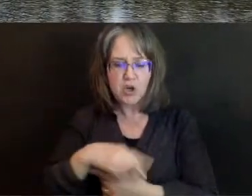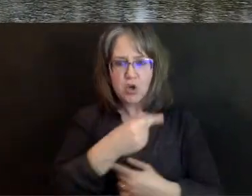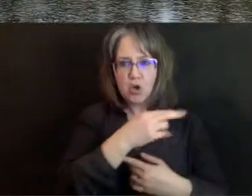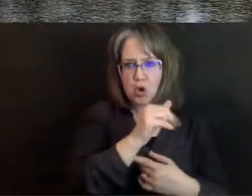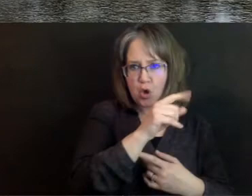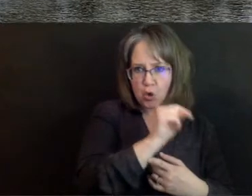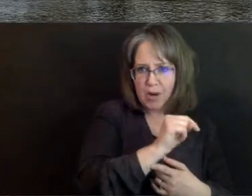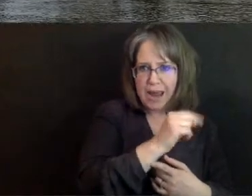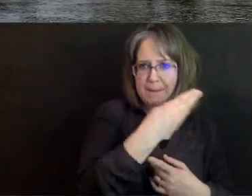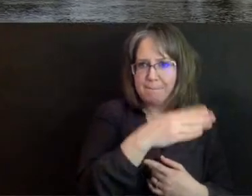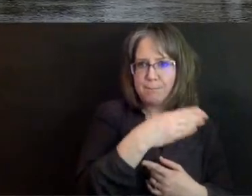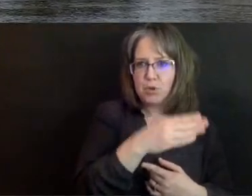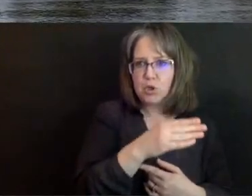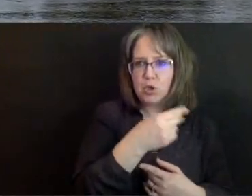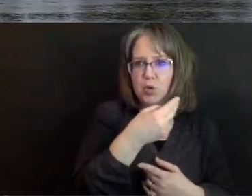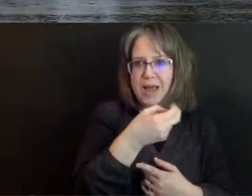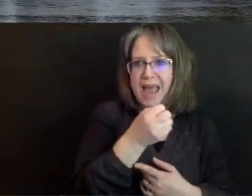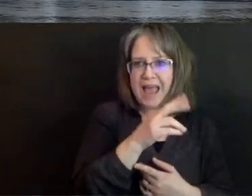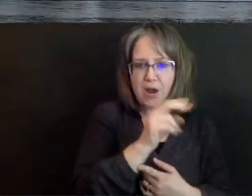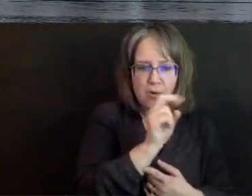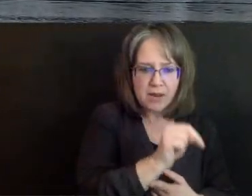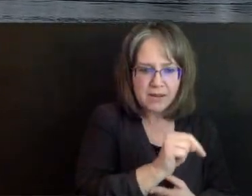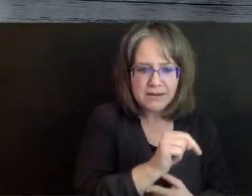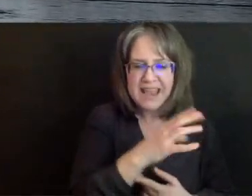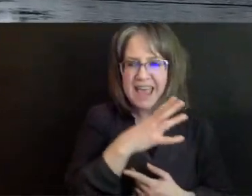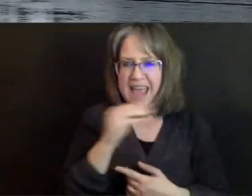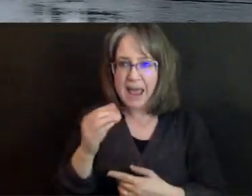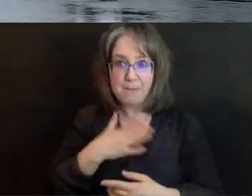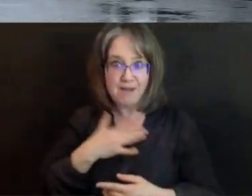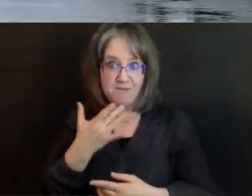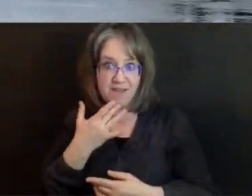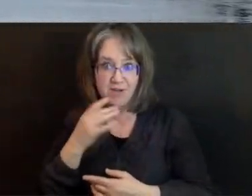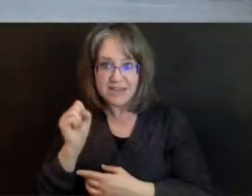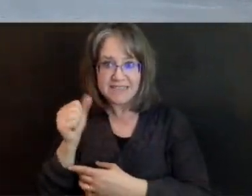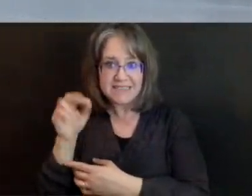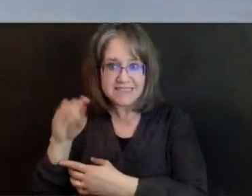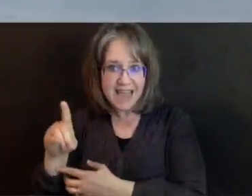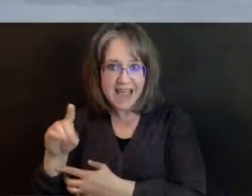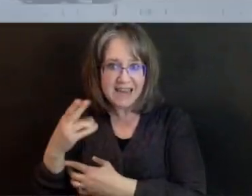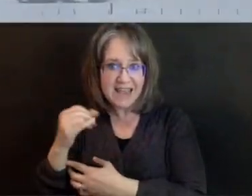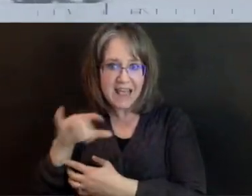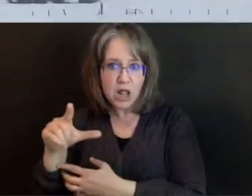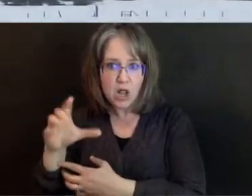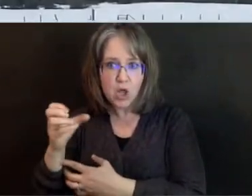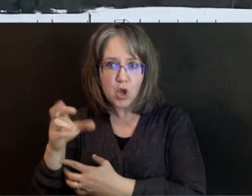Did you hear that faint sound in the distance? That was the sound of a sandhill crane.